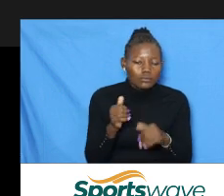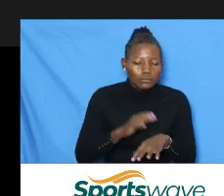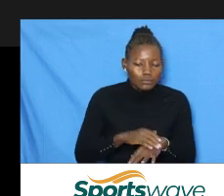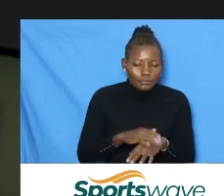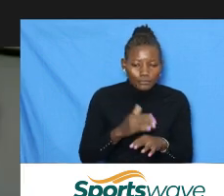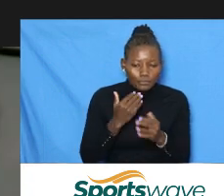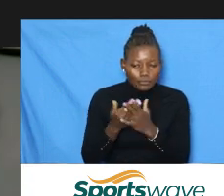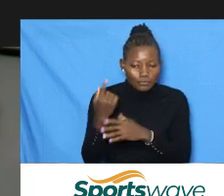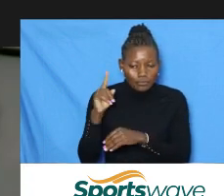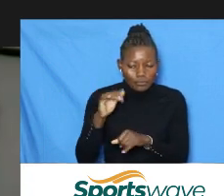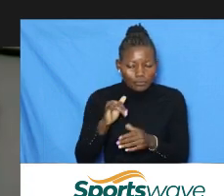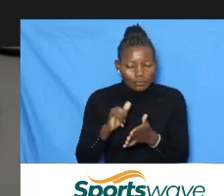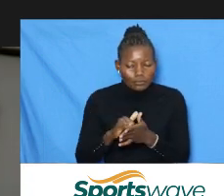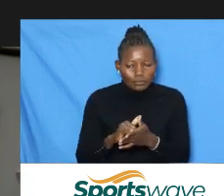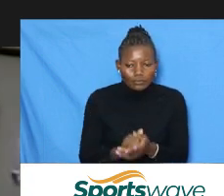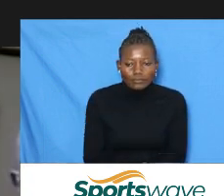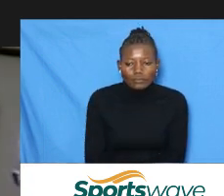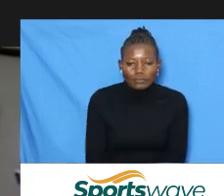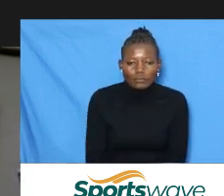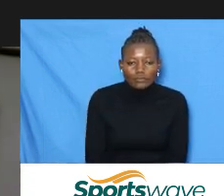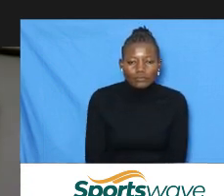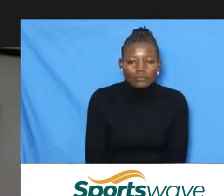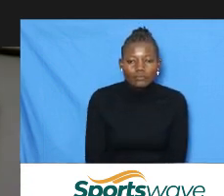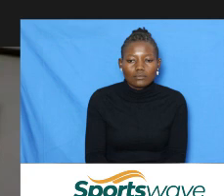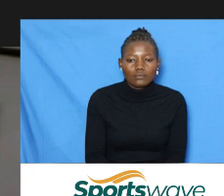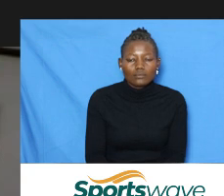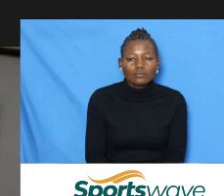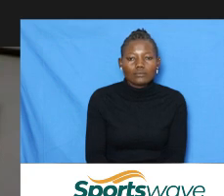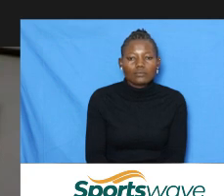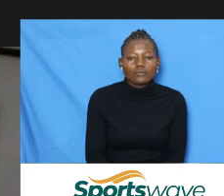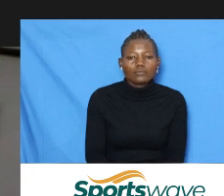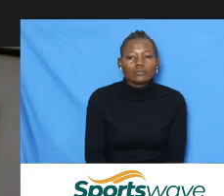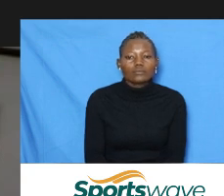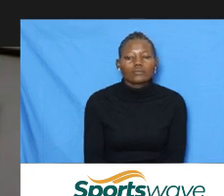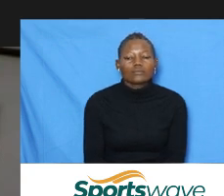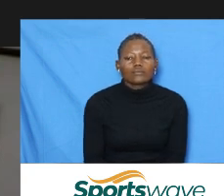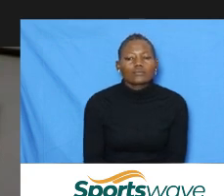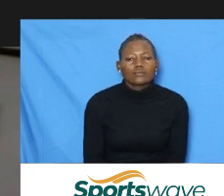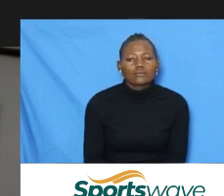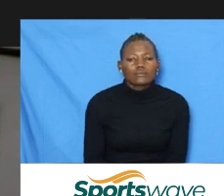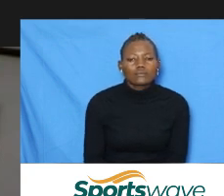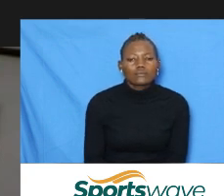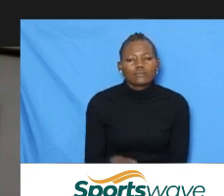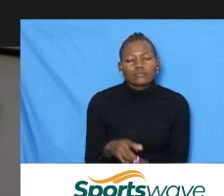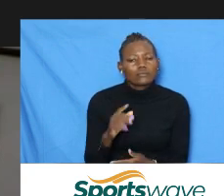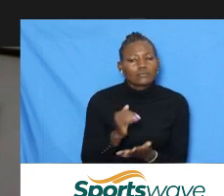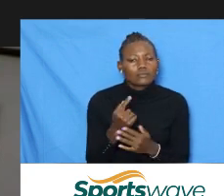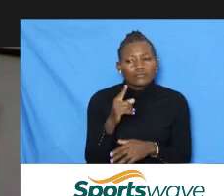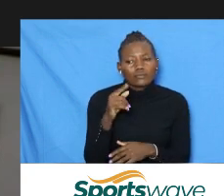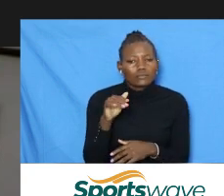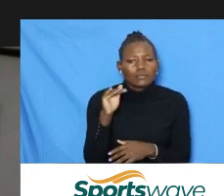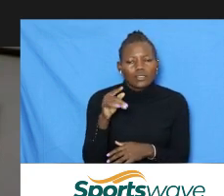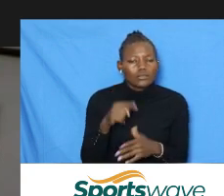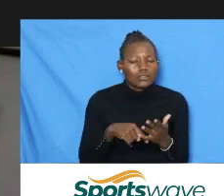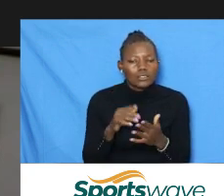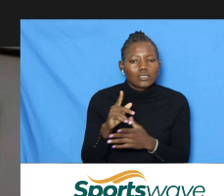And thank you for that insight. Now, I'm seeing in the chat, there's Harrison Kaudia asked, what is prehabilitation versus